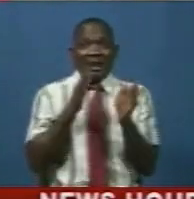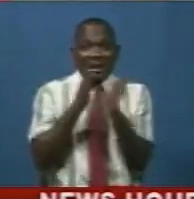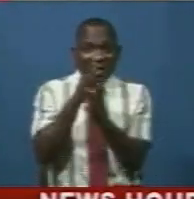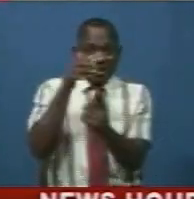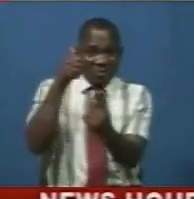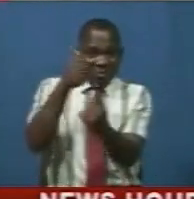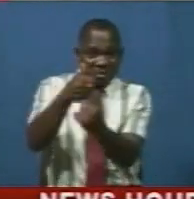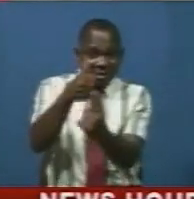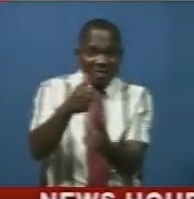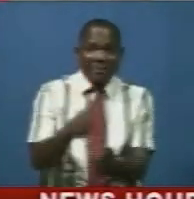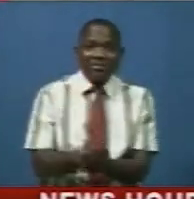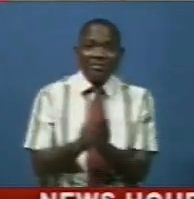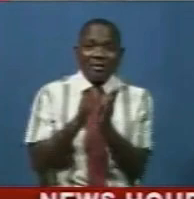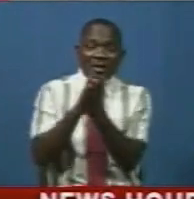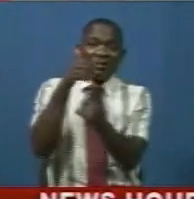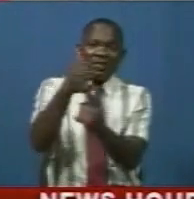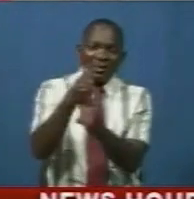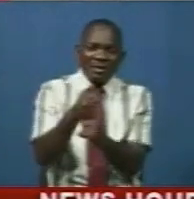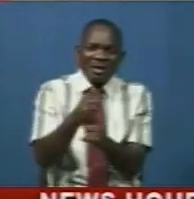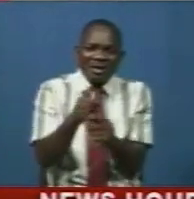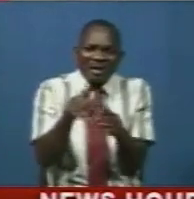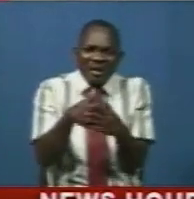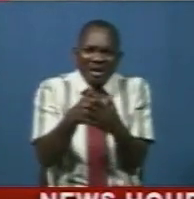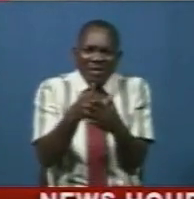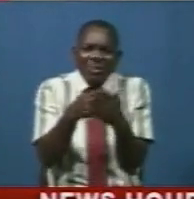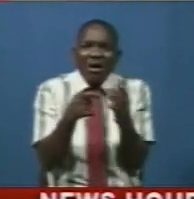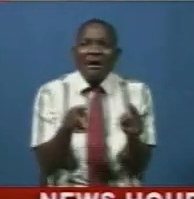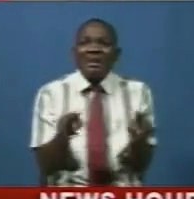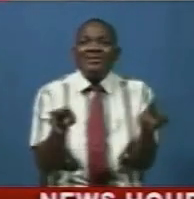ourselves, of what value